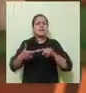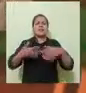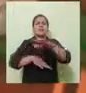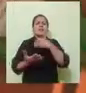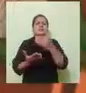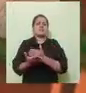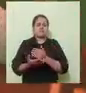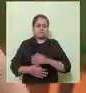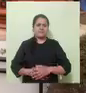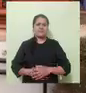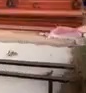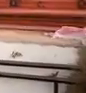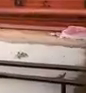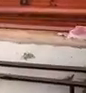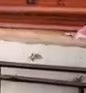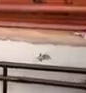make this polling station green.